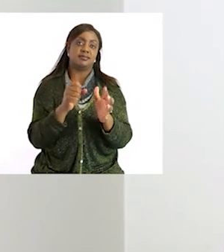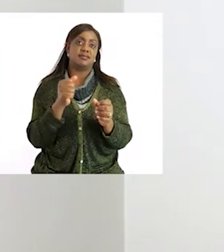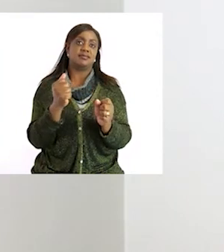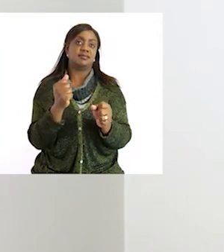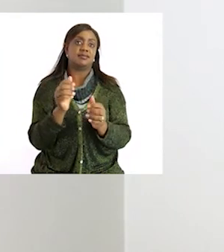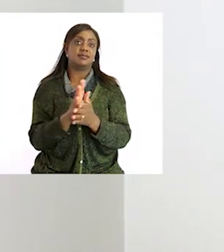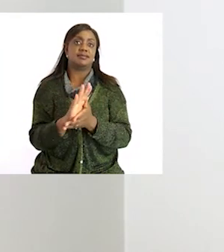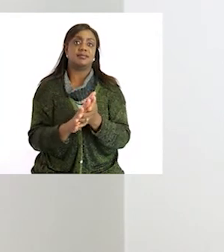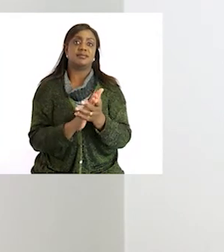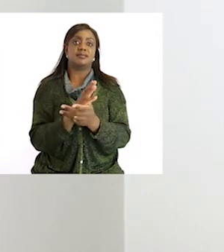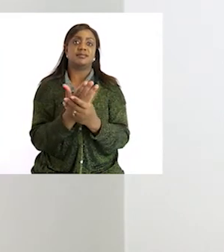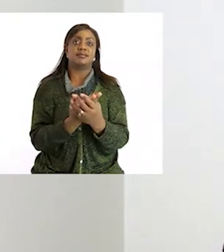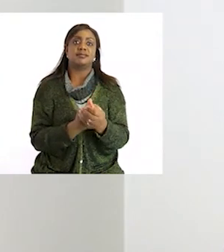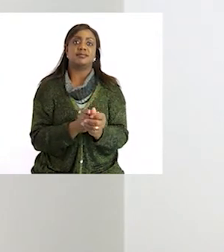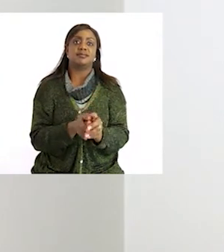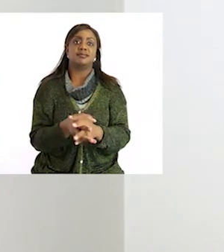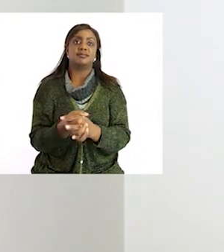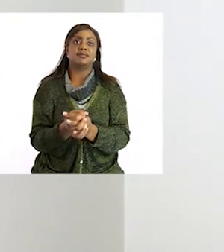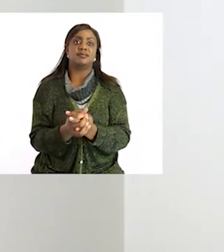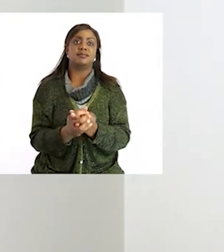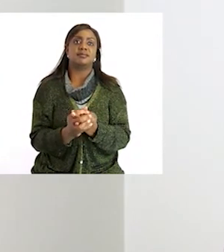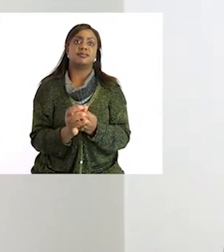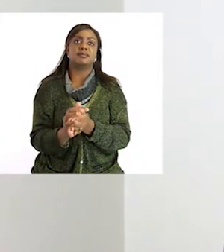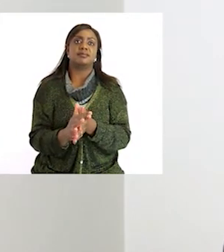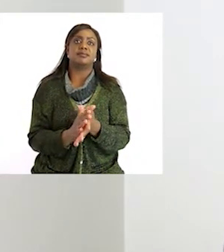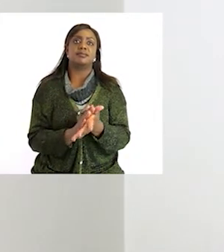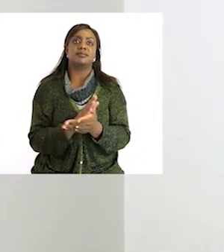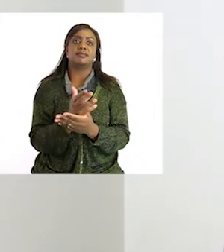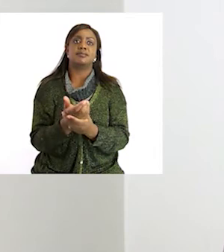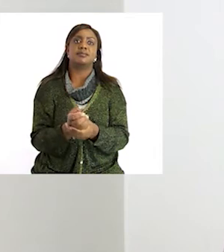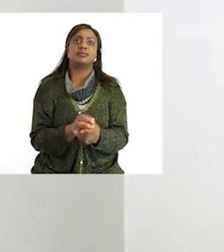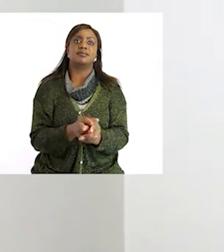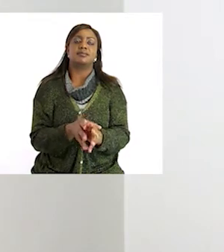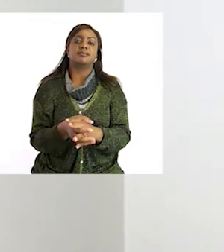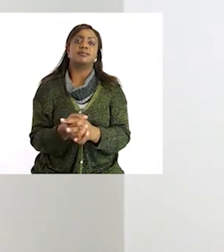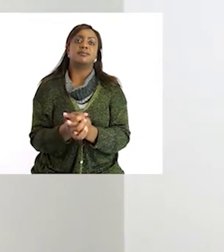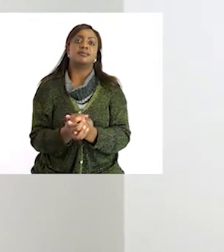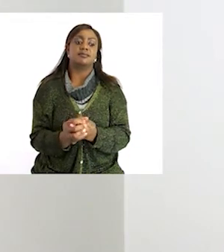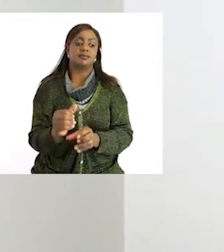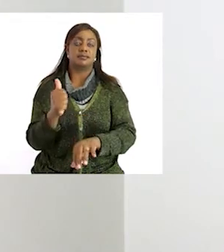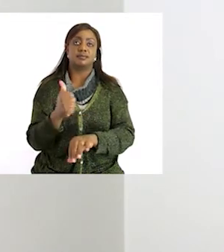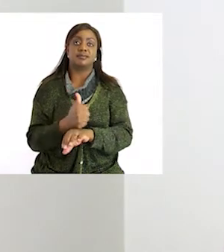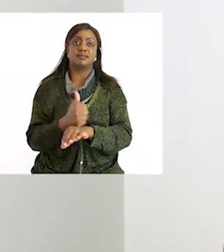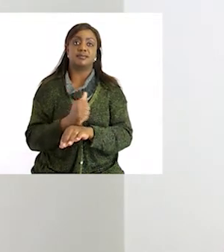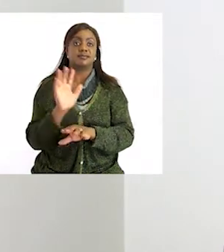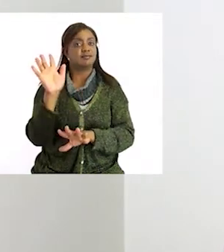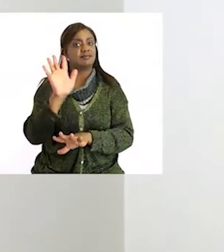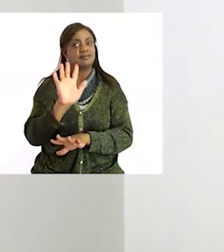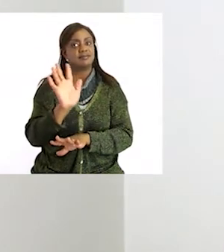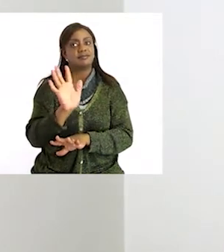I'm currently doing right now. I am sanitizing. And from me and my friend